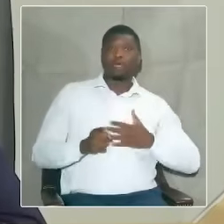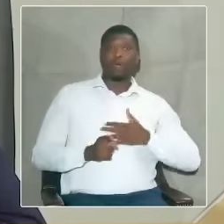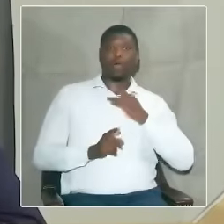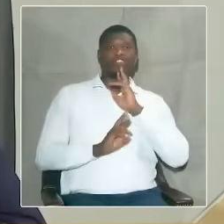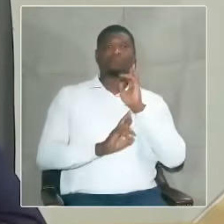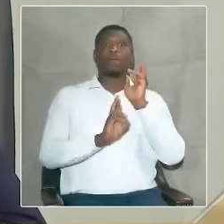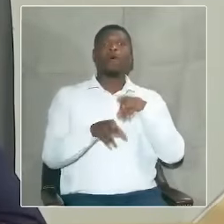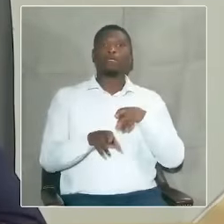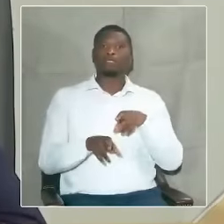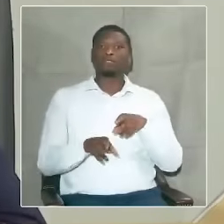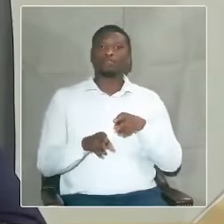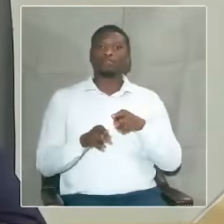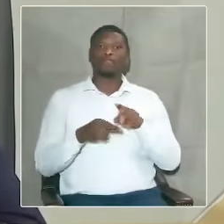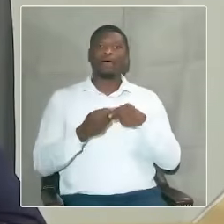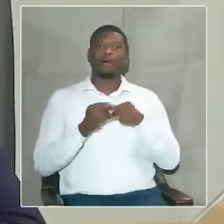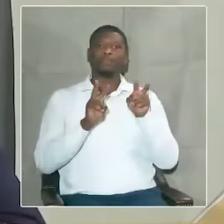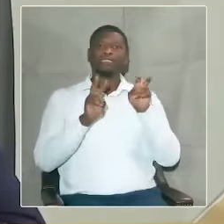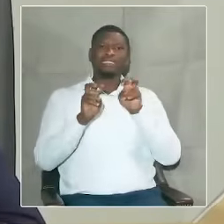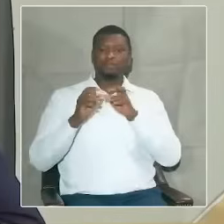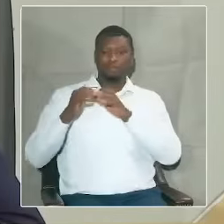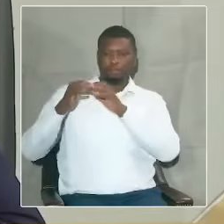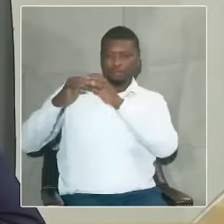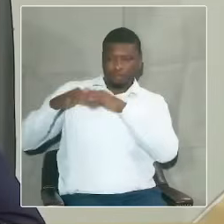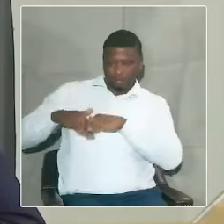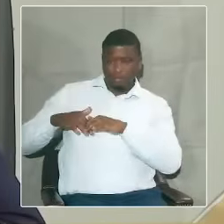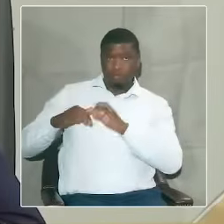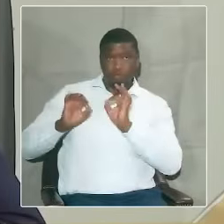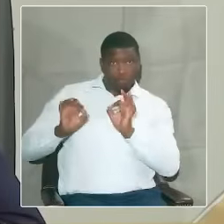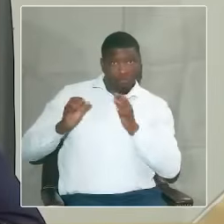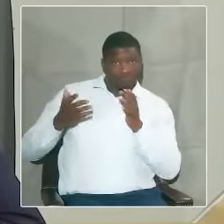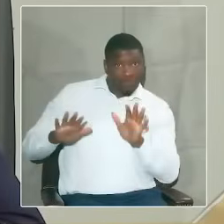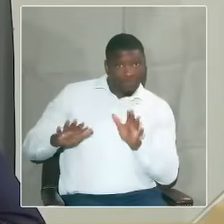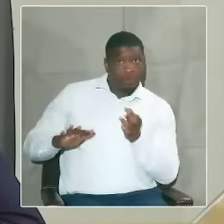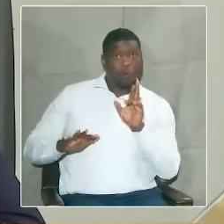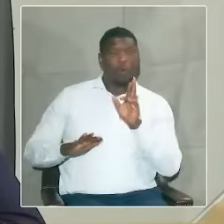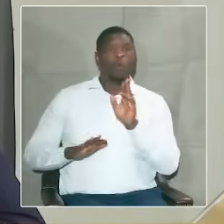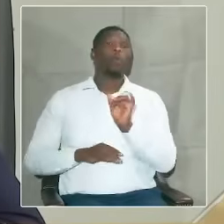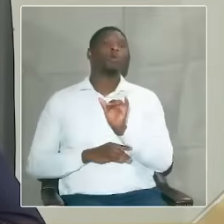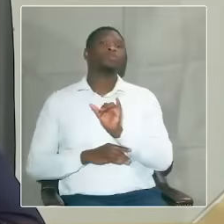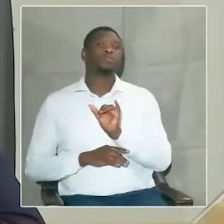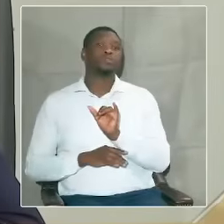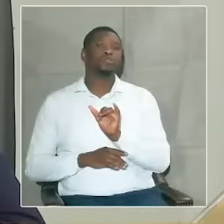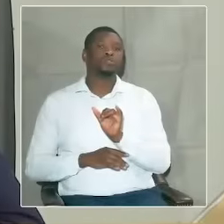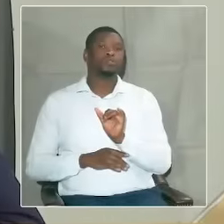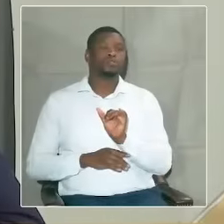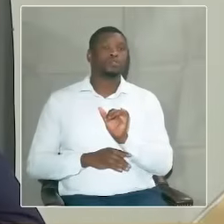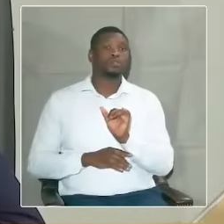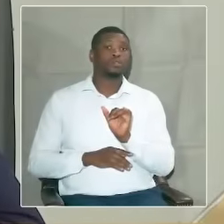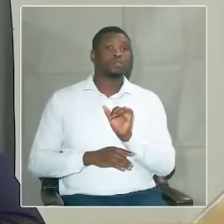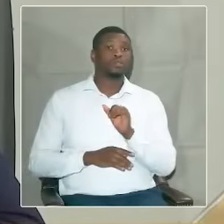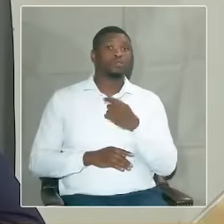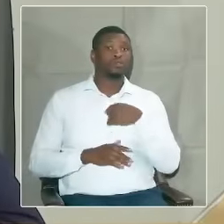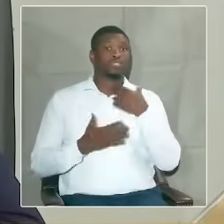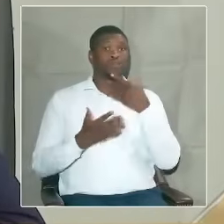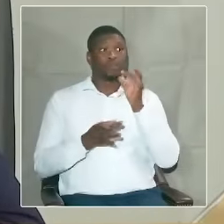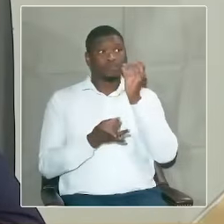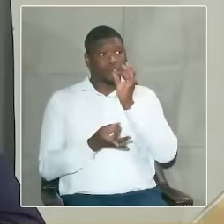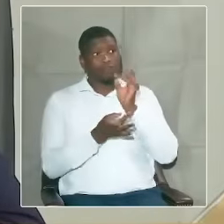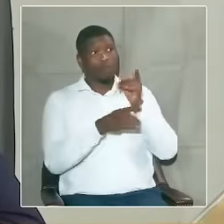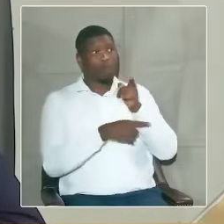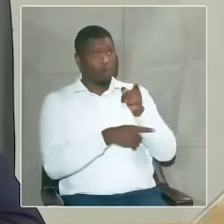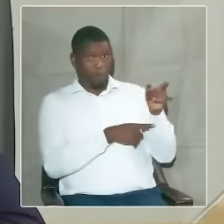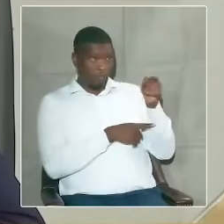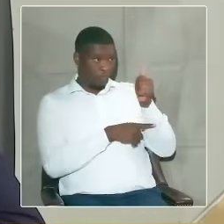probably on how far is the disestablishment. But what I am saying to the official is, no, you